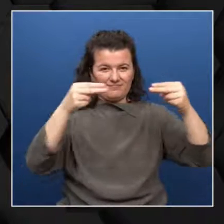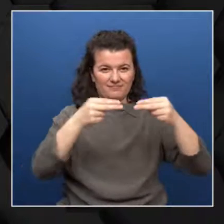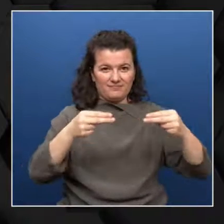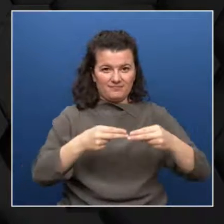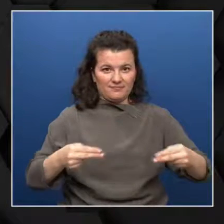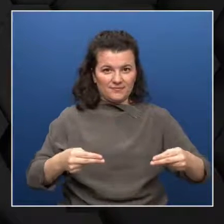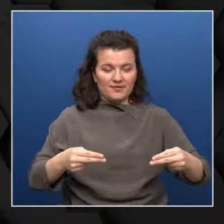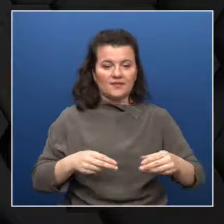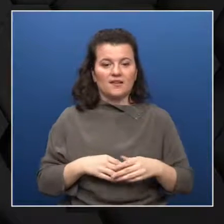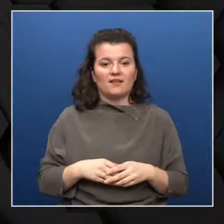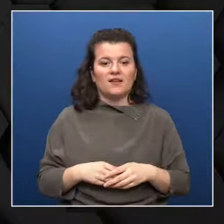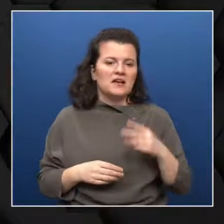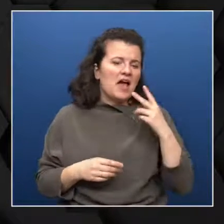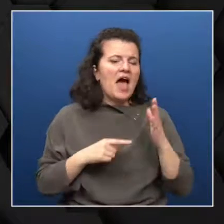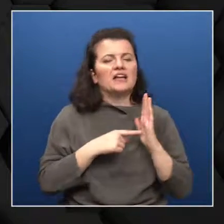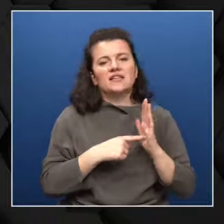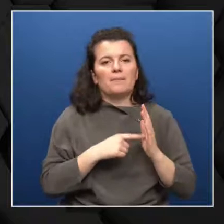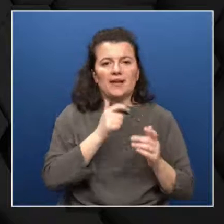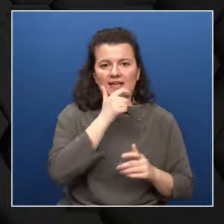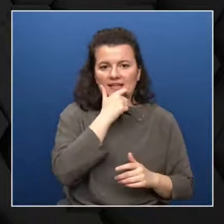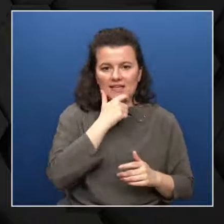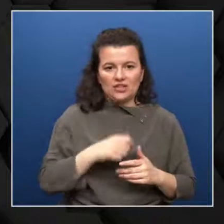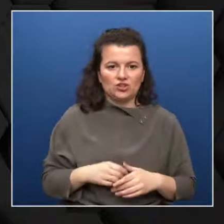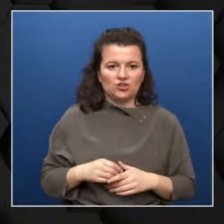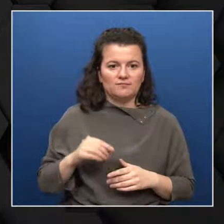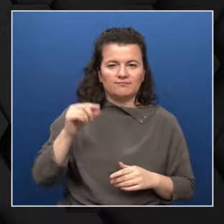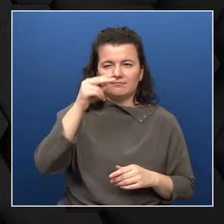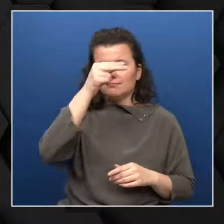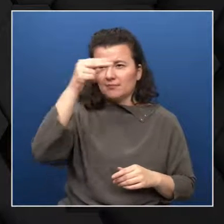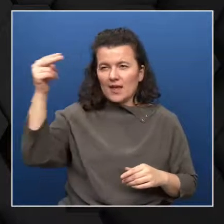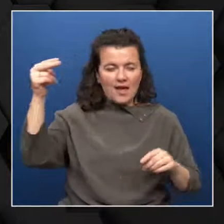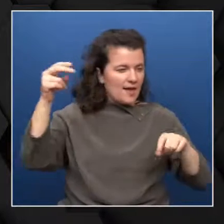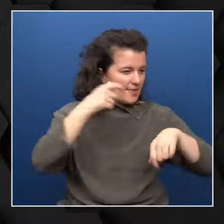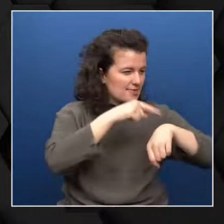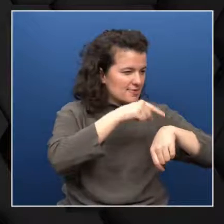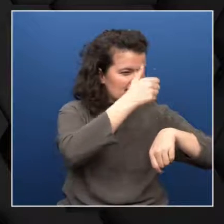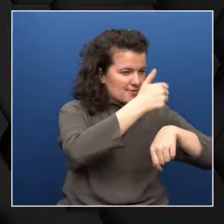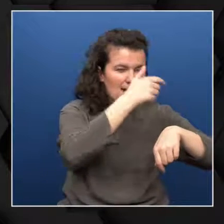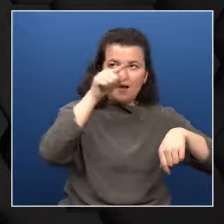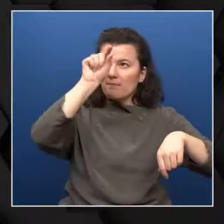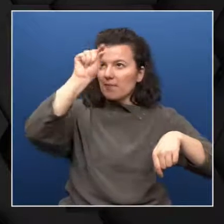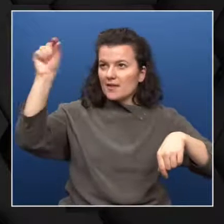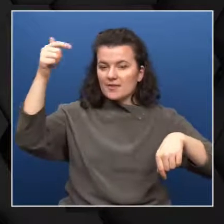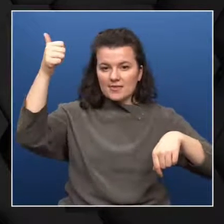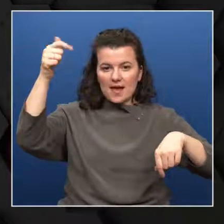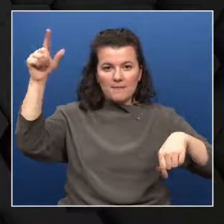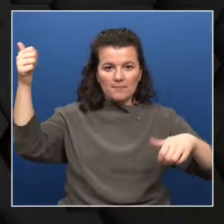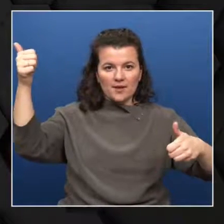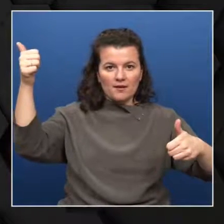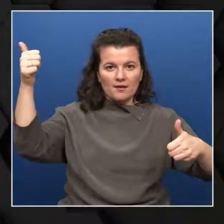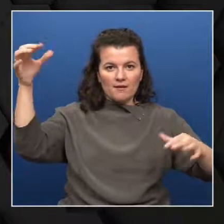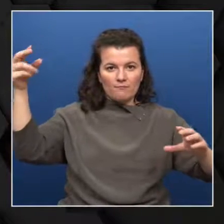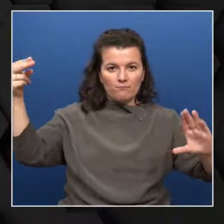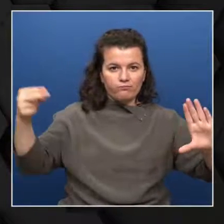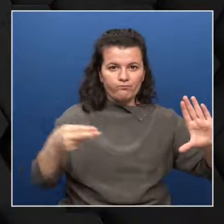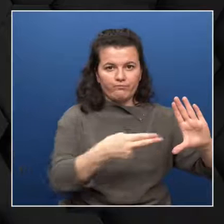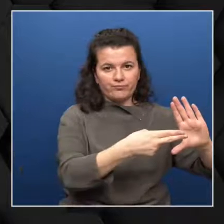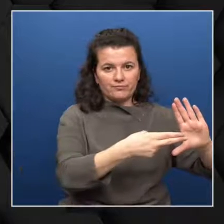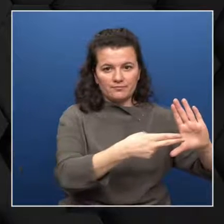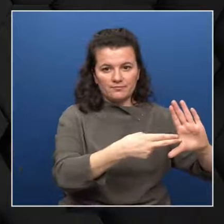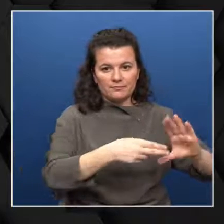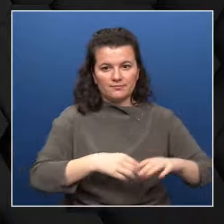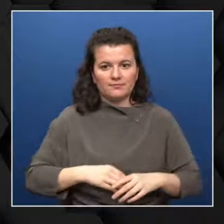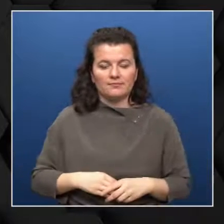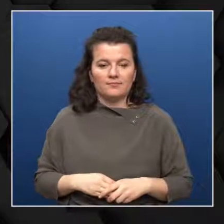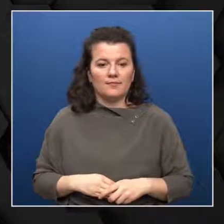captions. Let's go English. And you'll see there that I did the little quotation marks there. You can go caption